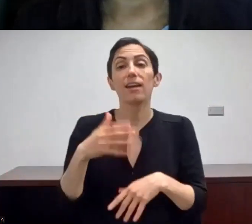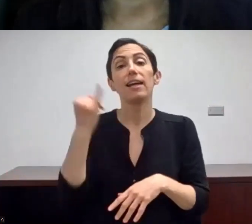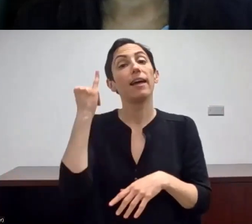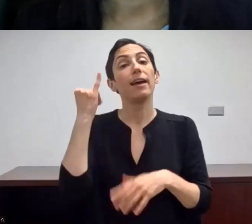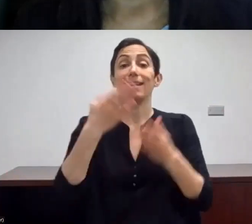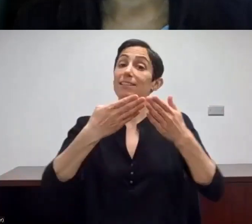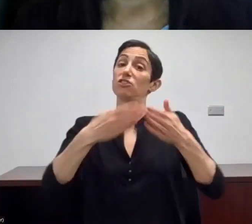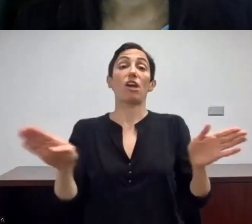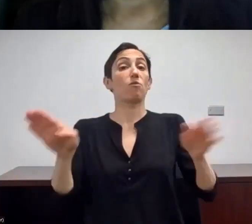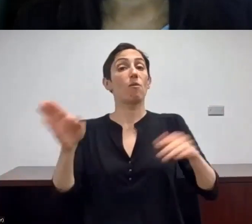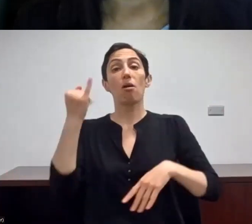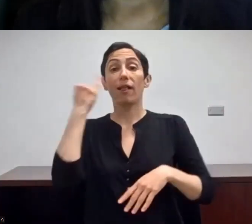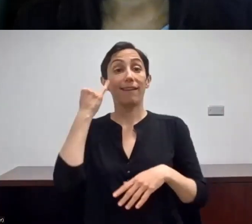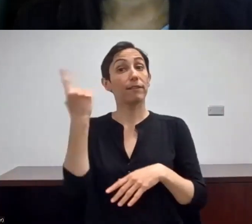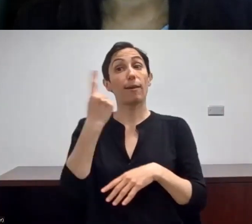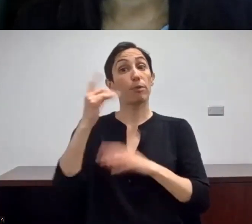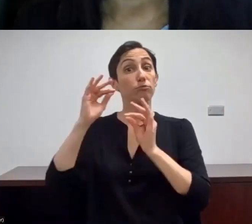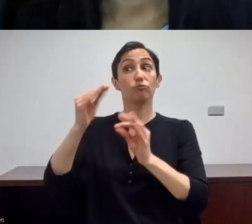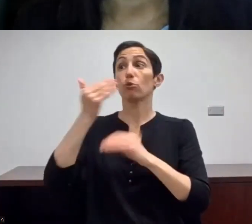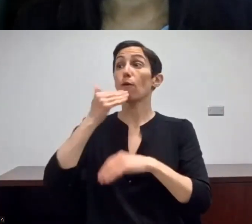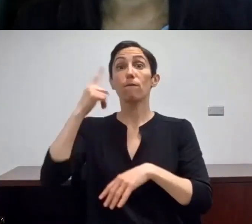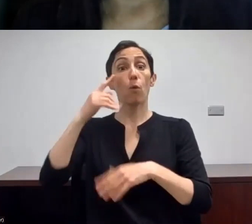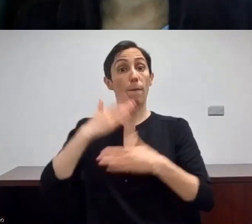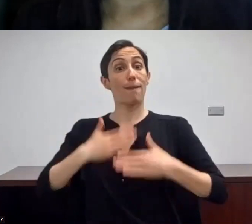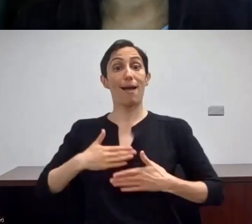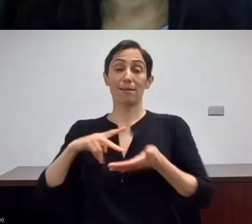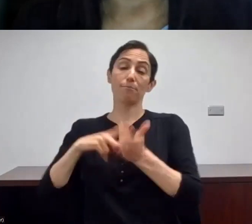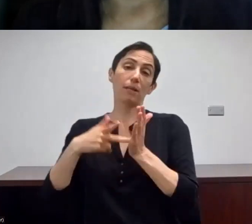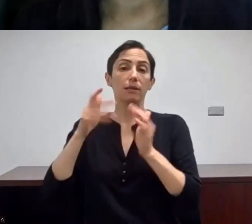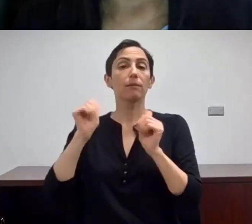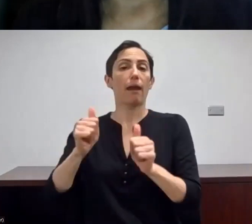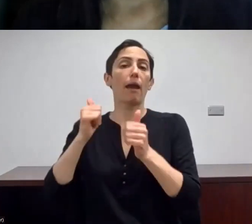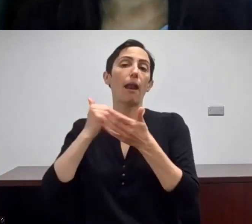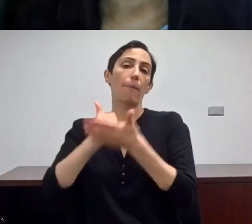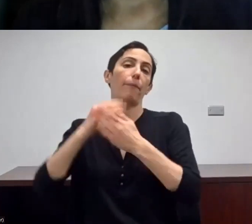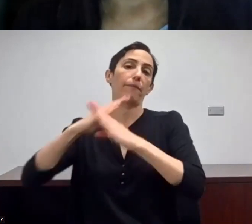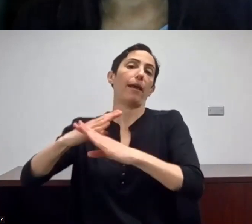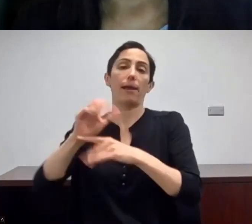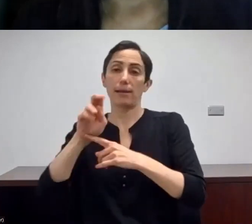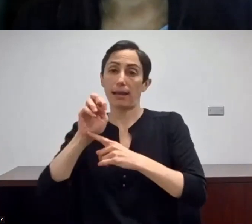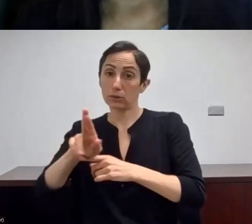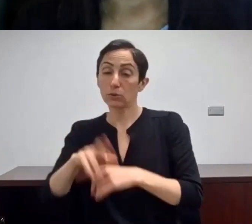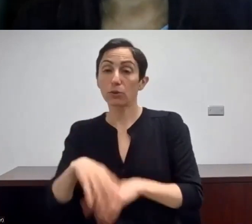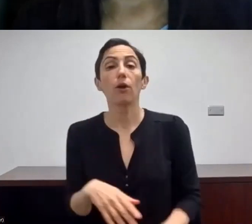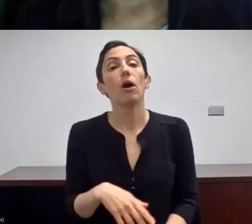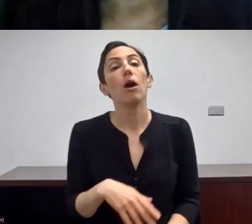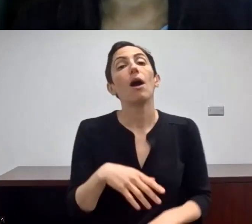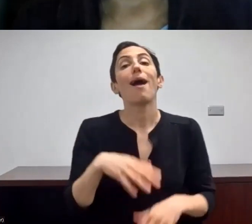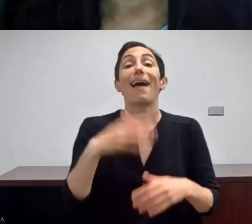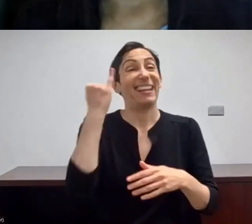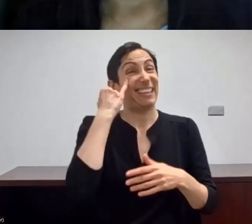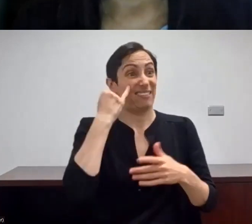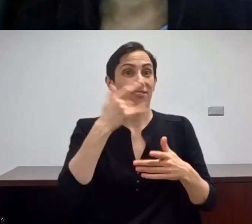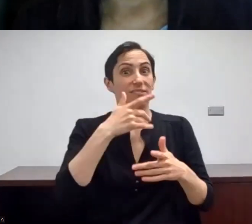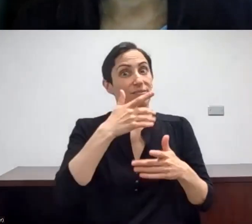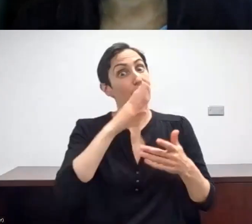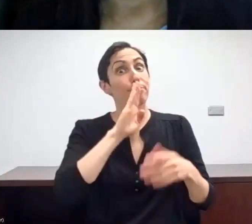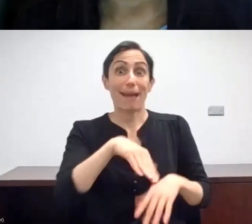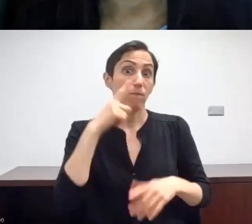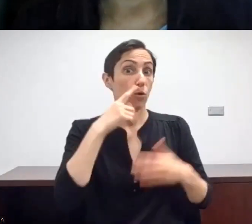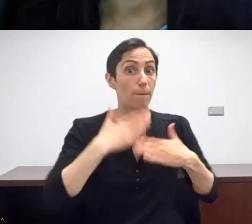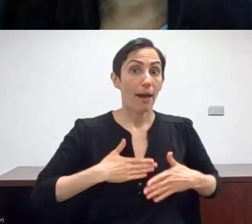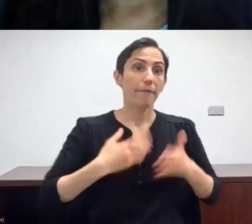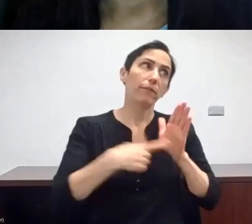So alcohol, don't smoke if you are able to not smoke. Tobacco increases risk